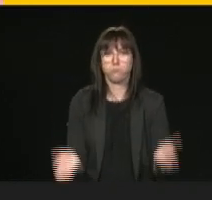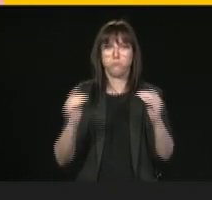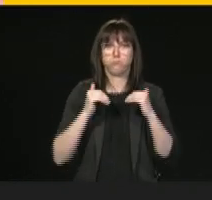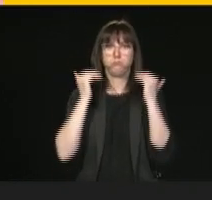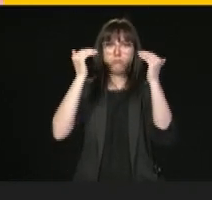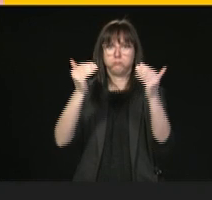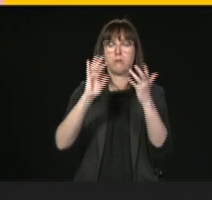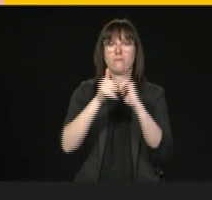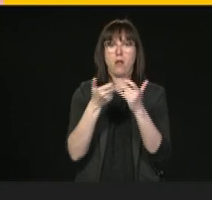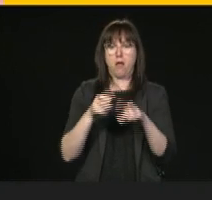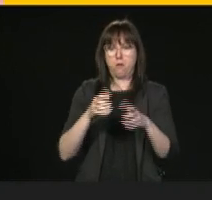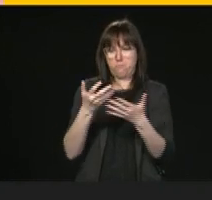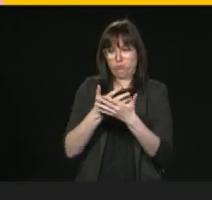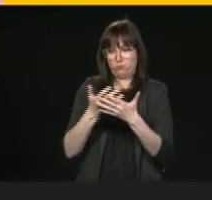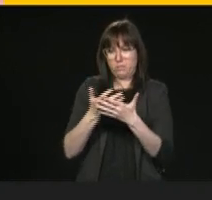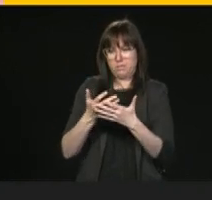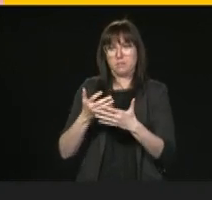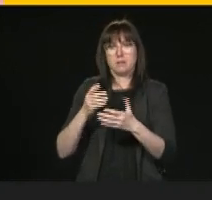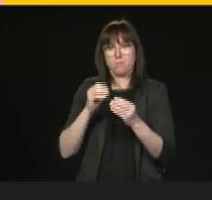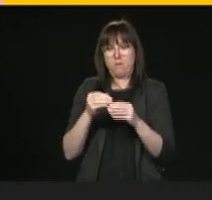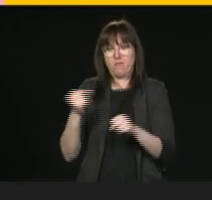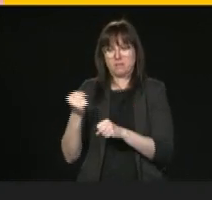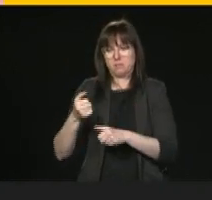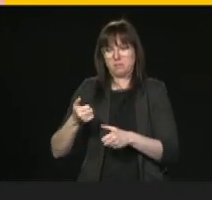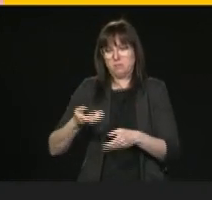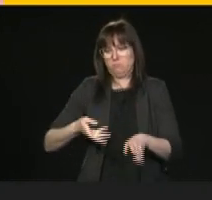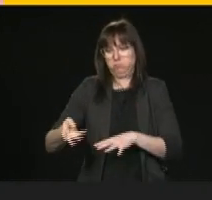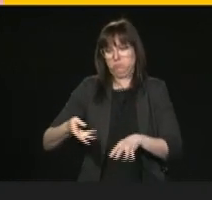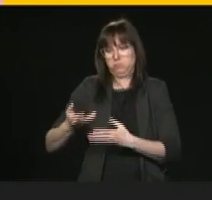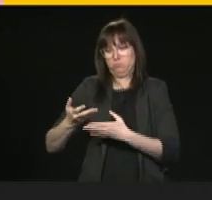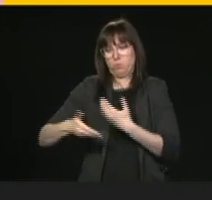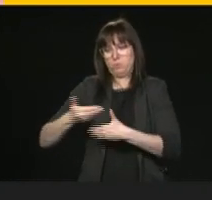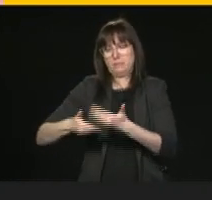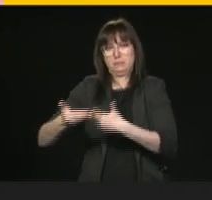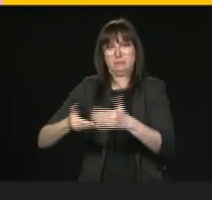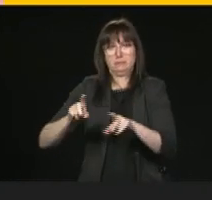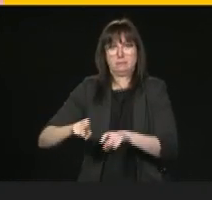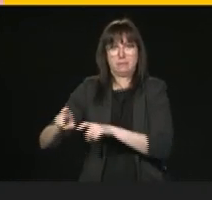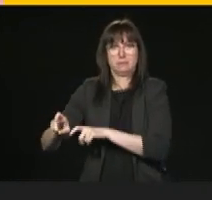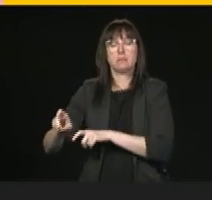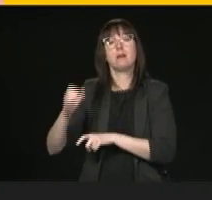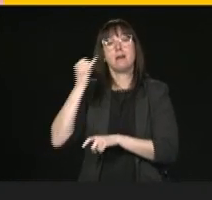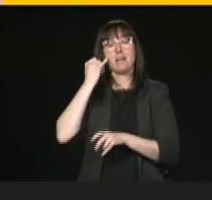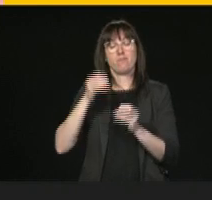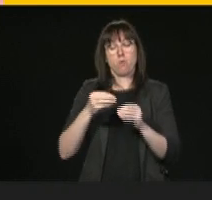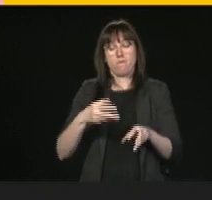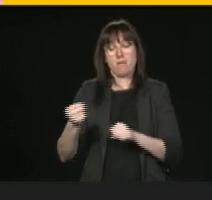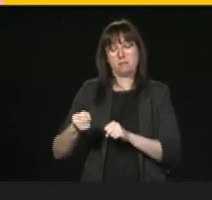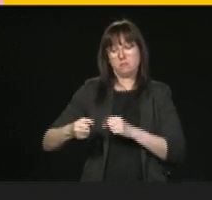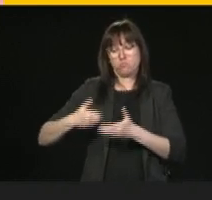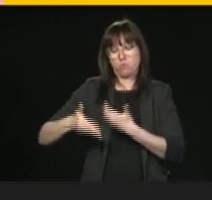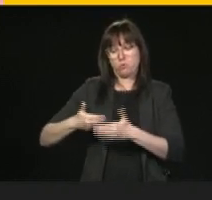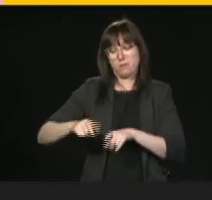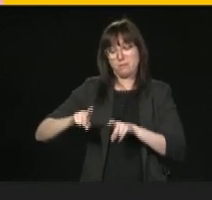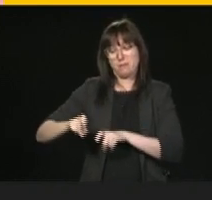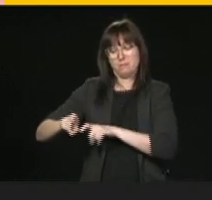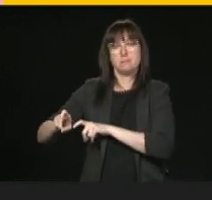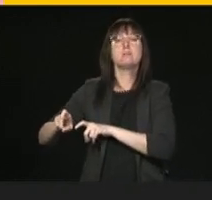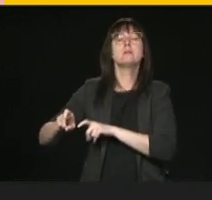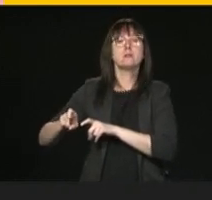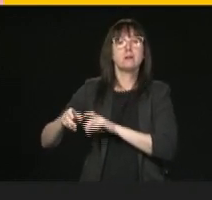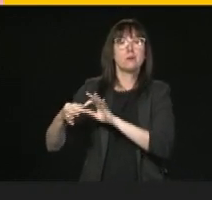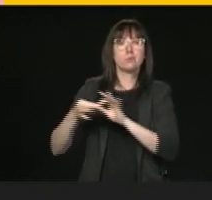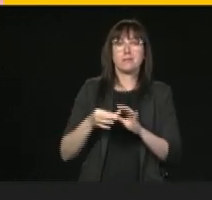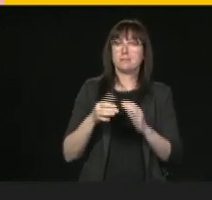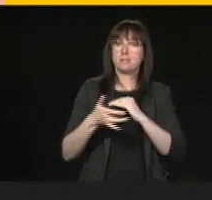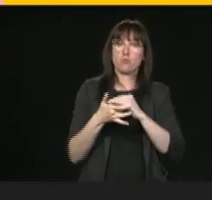faster throughput, if I can put it that way. But in terms of the faster throughput, as I mentioned earlier, it's based on the current technology, the gold standard, which is still the